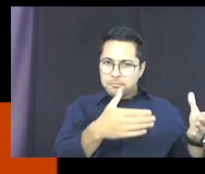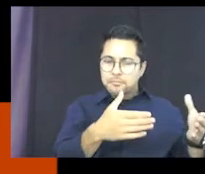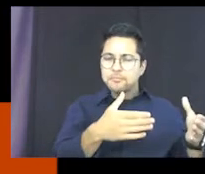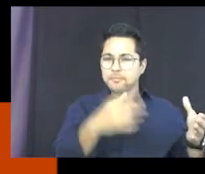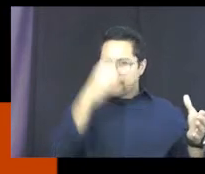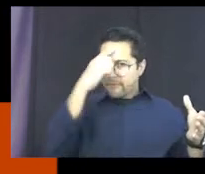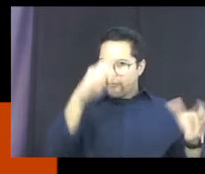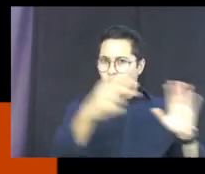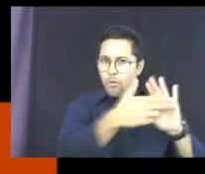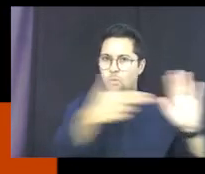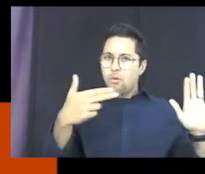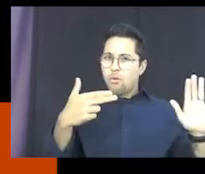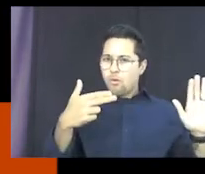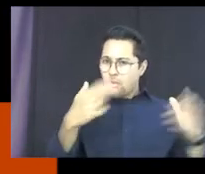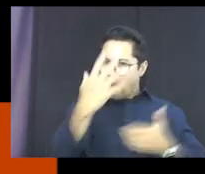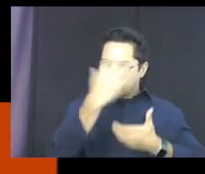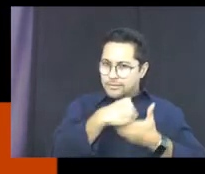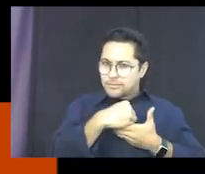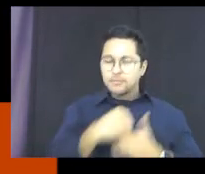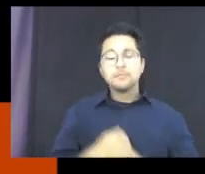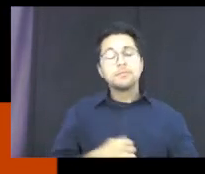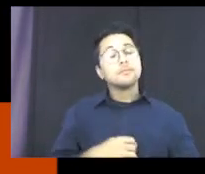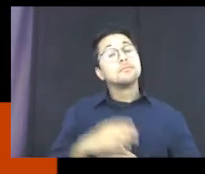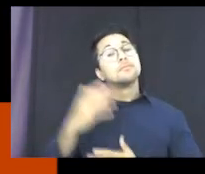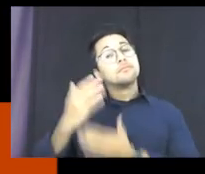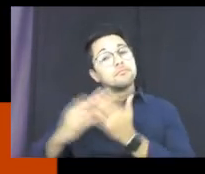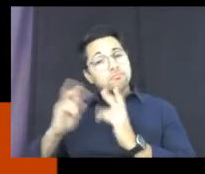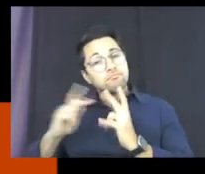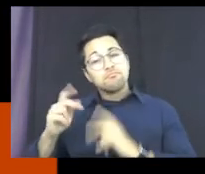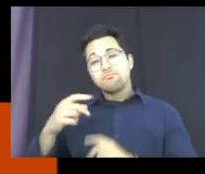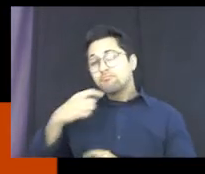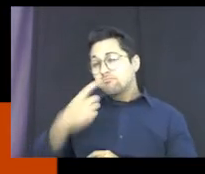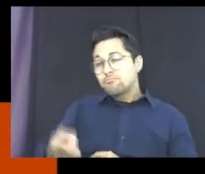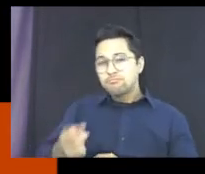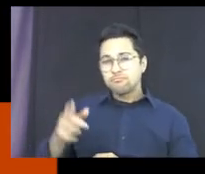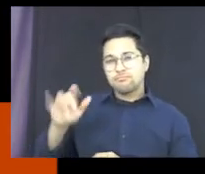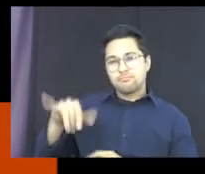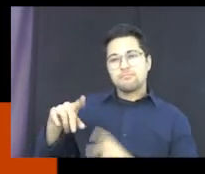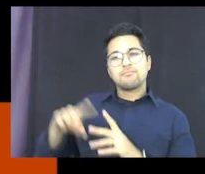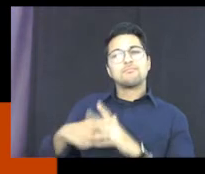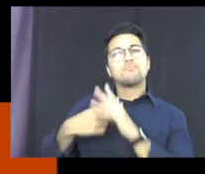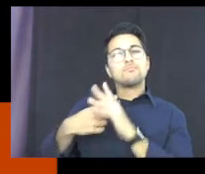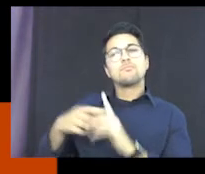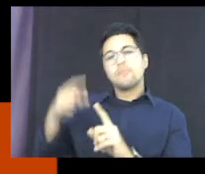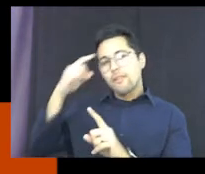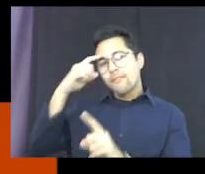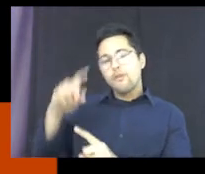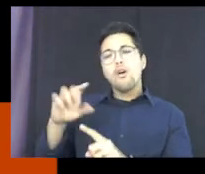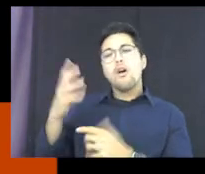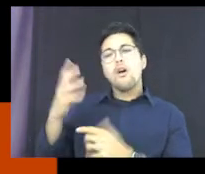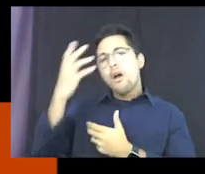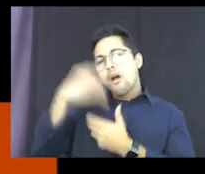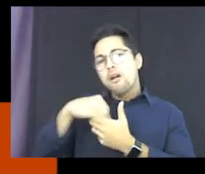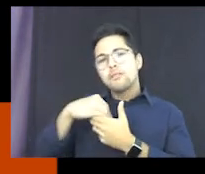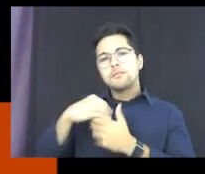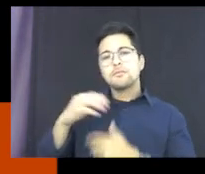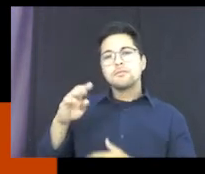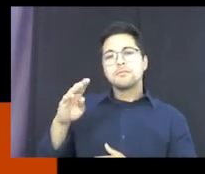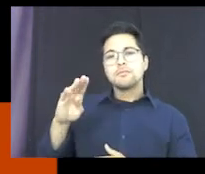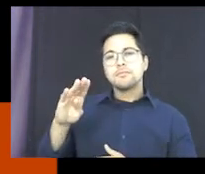to this day. Some people have argued that this was the start of an autistic baby